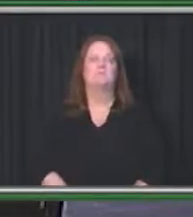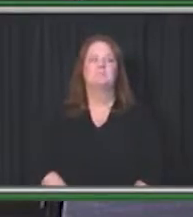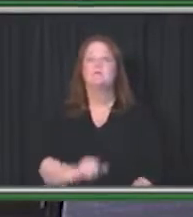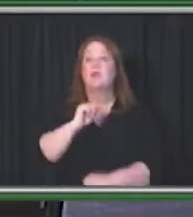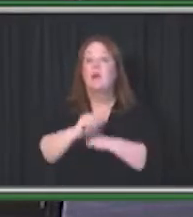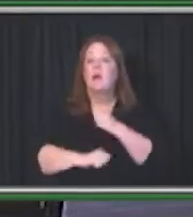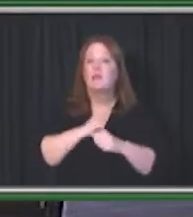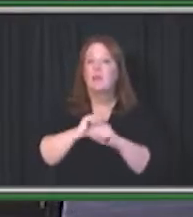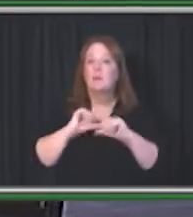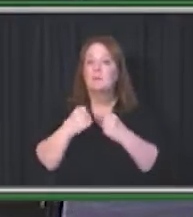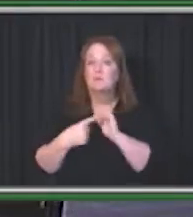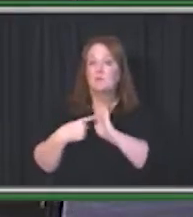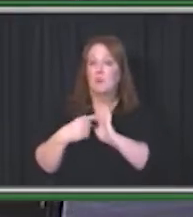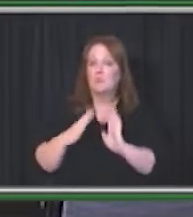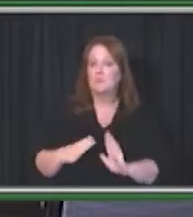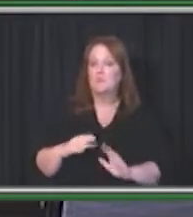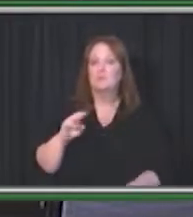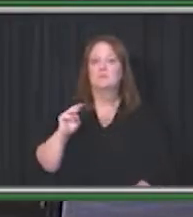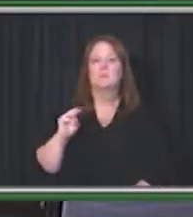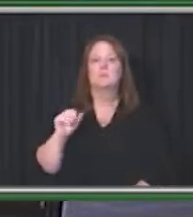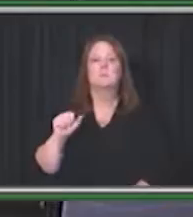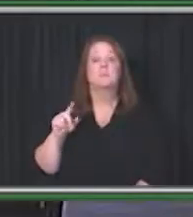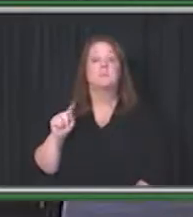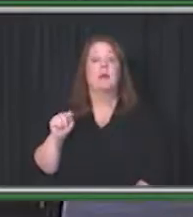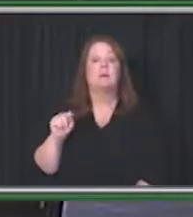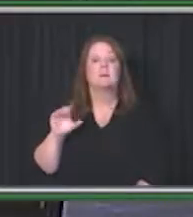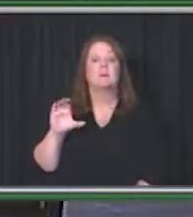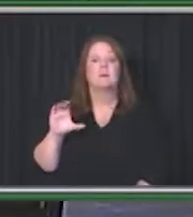Alumni Association Rep, Matt Colonia.